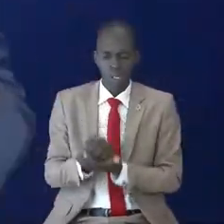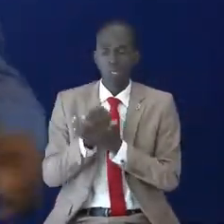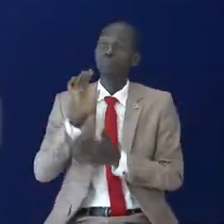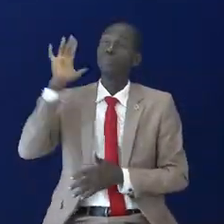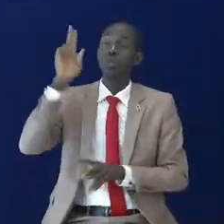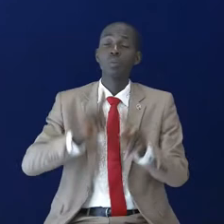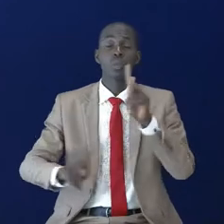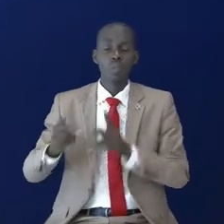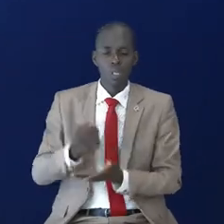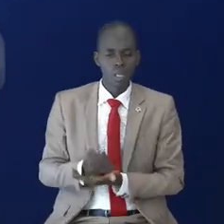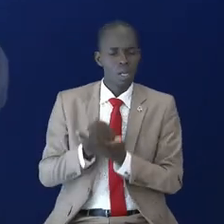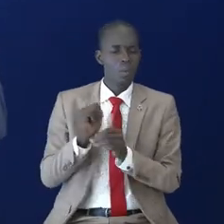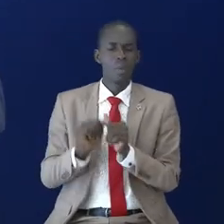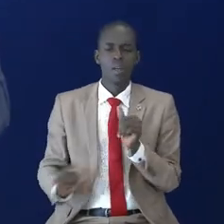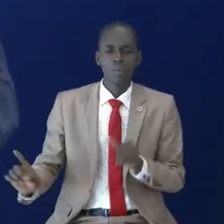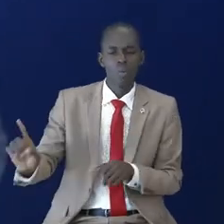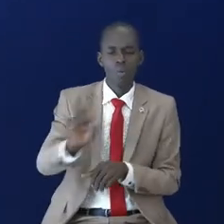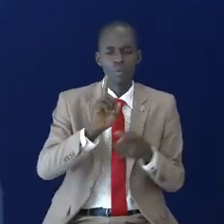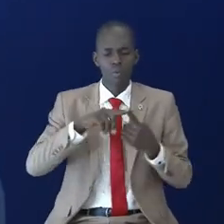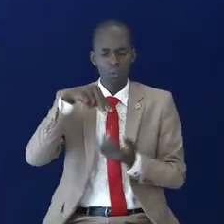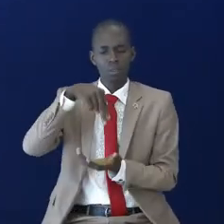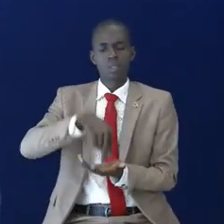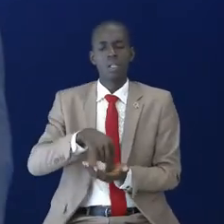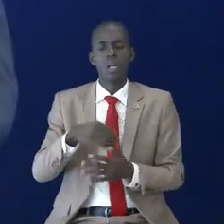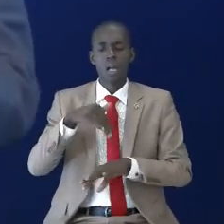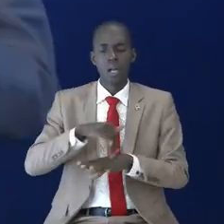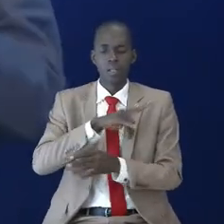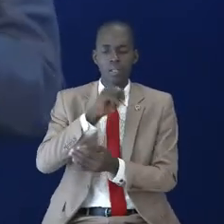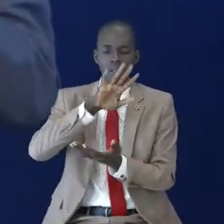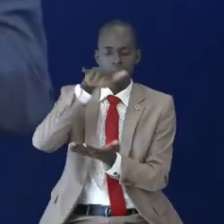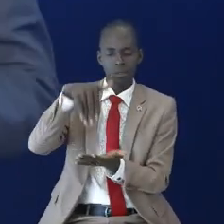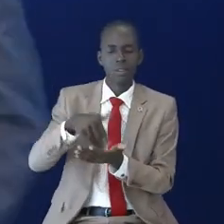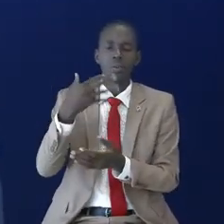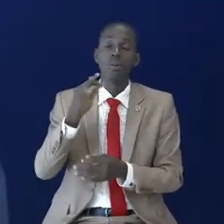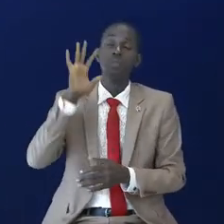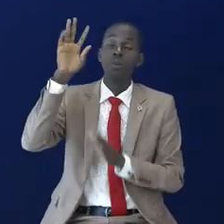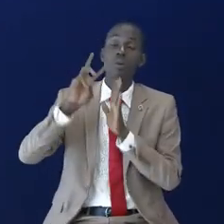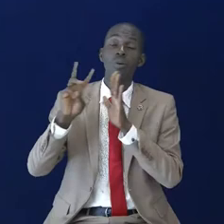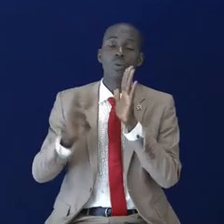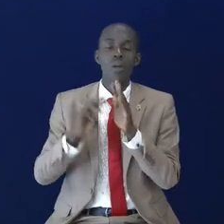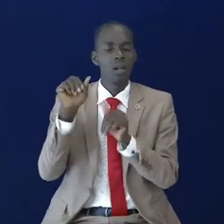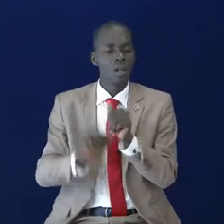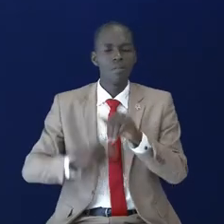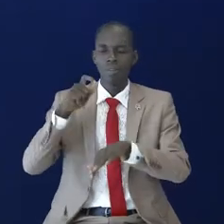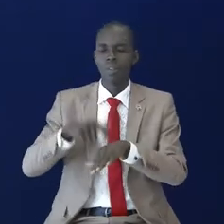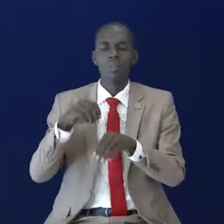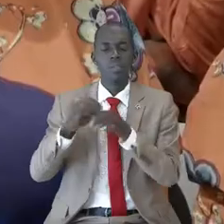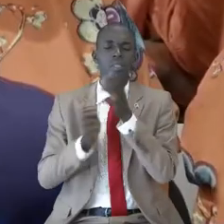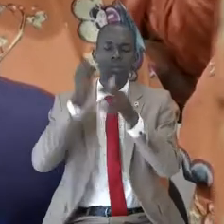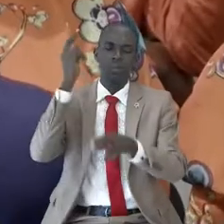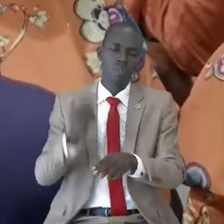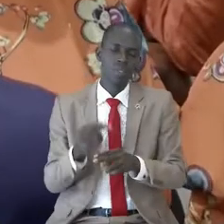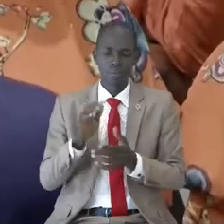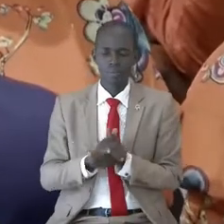people, help everyone to stand at the center of your will every time in Jesus'